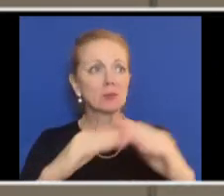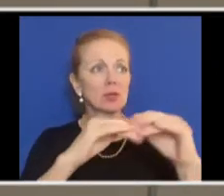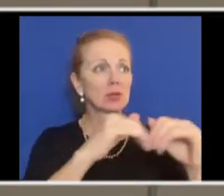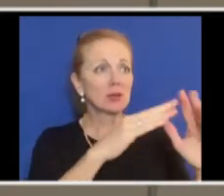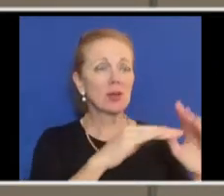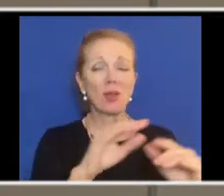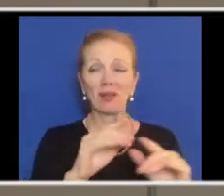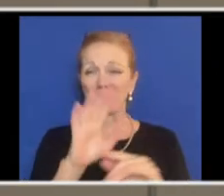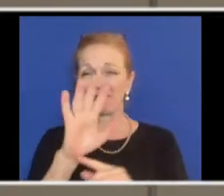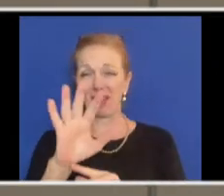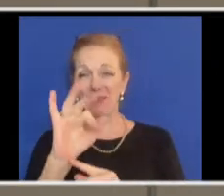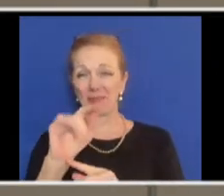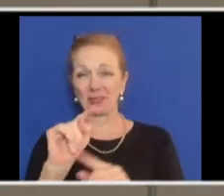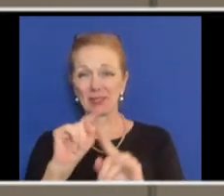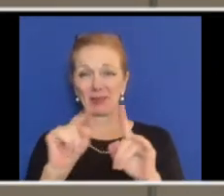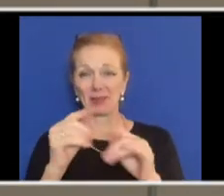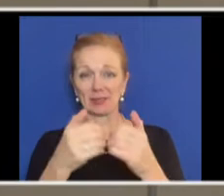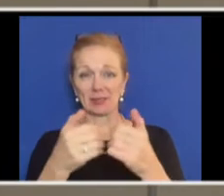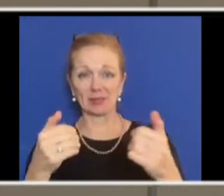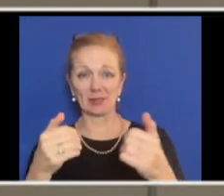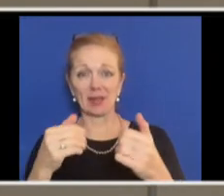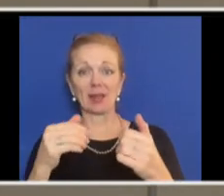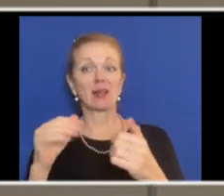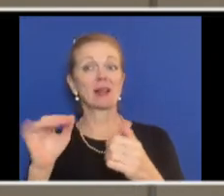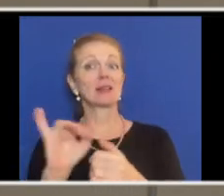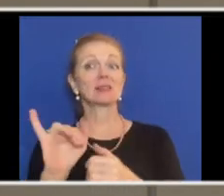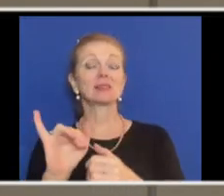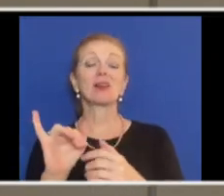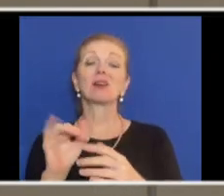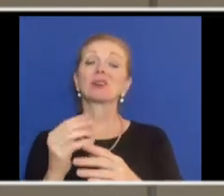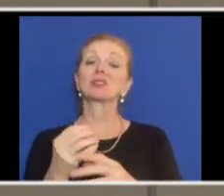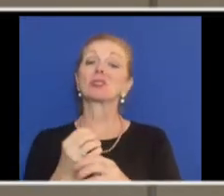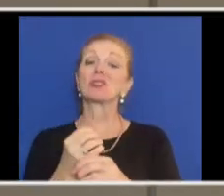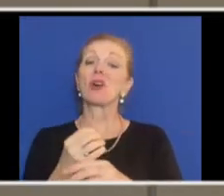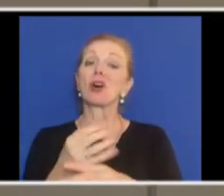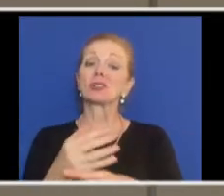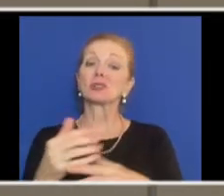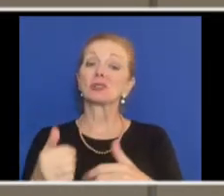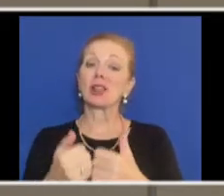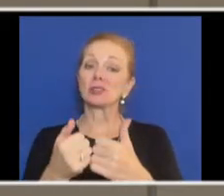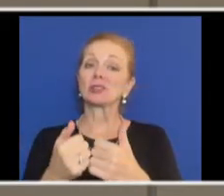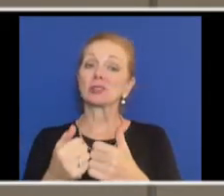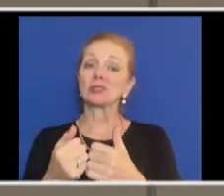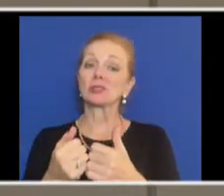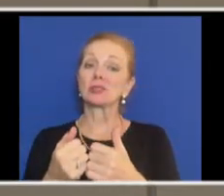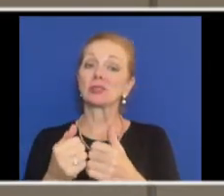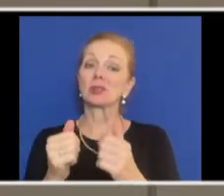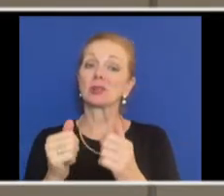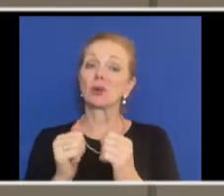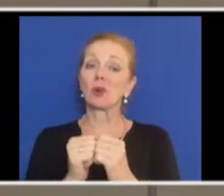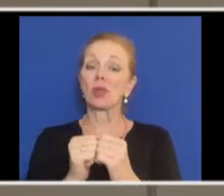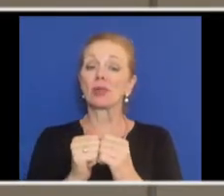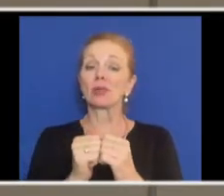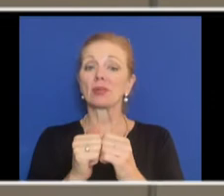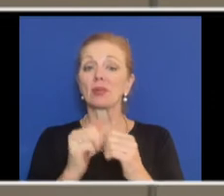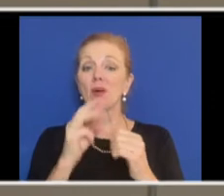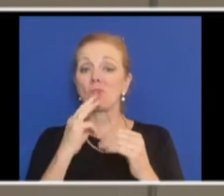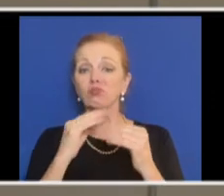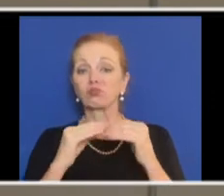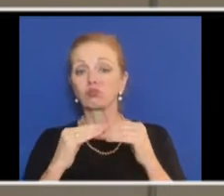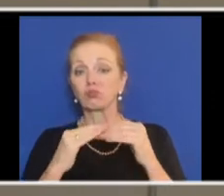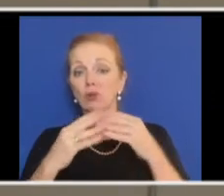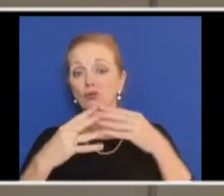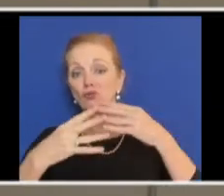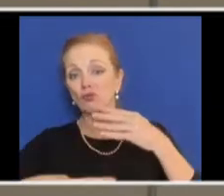difference that is also causing some challenges that is causing some challenges with drainage I've gotten a couple of calls